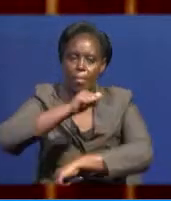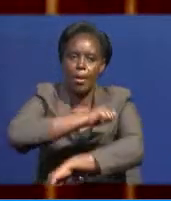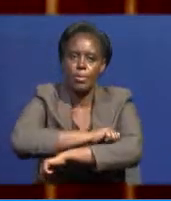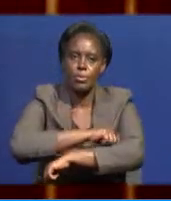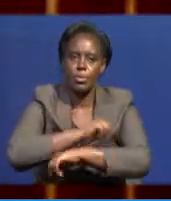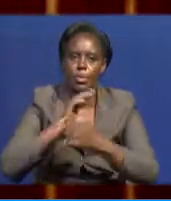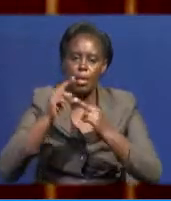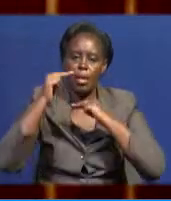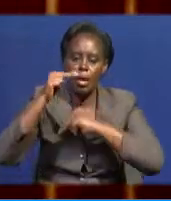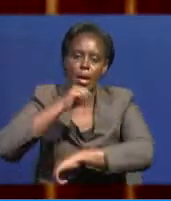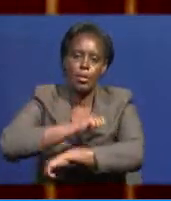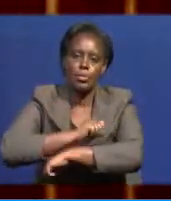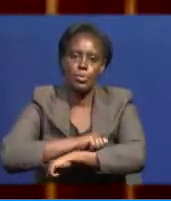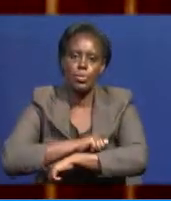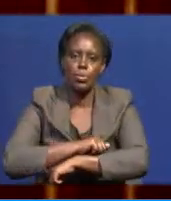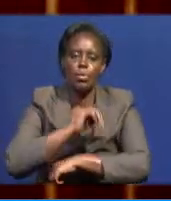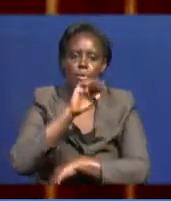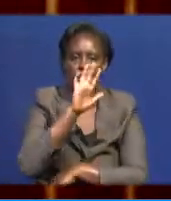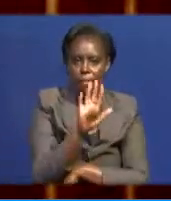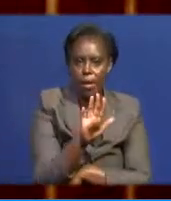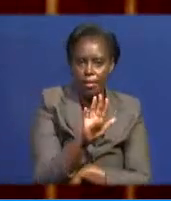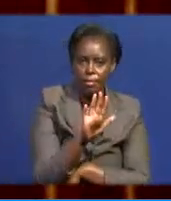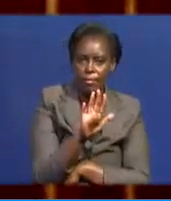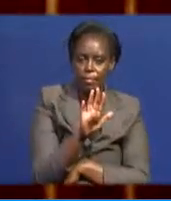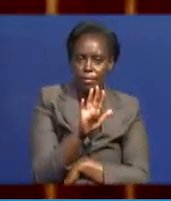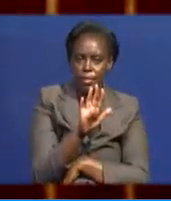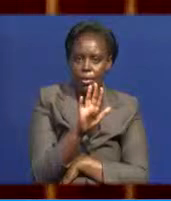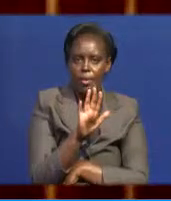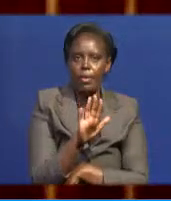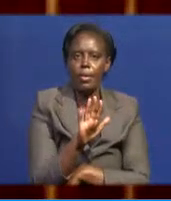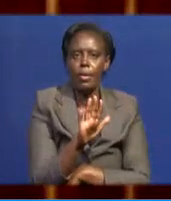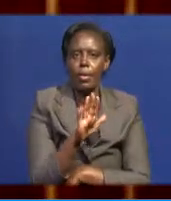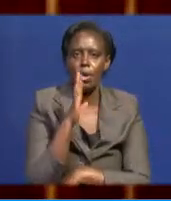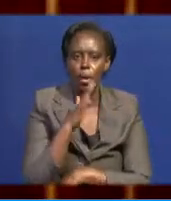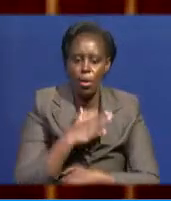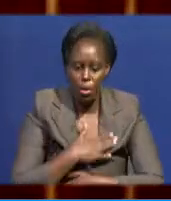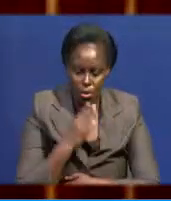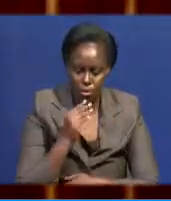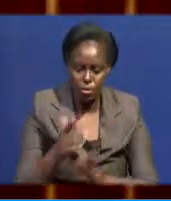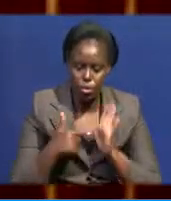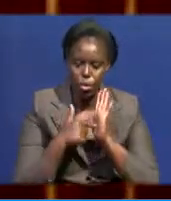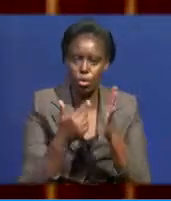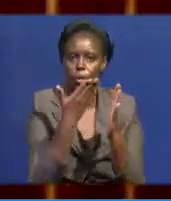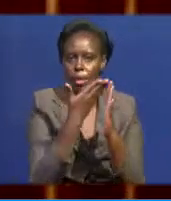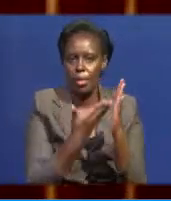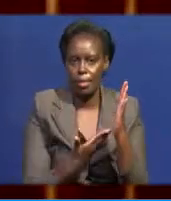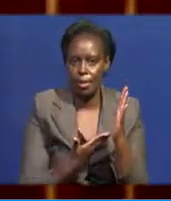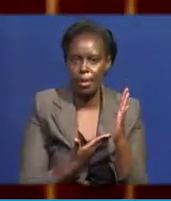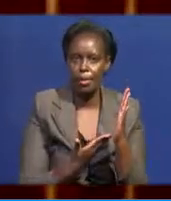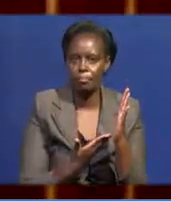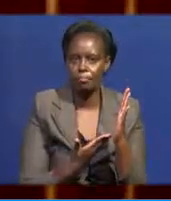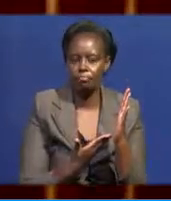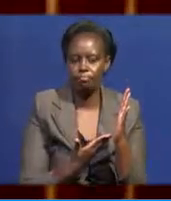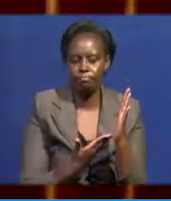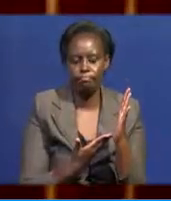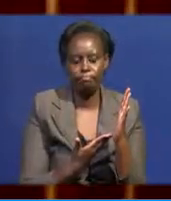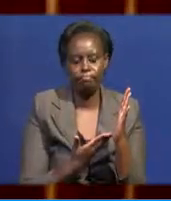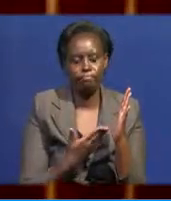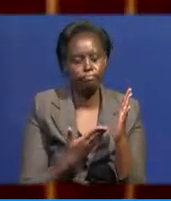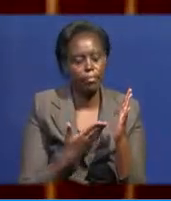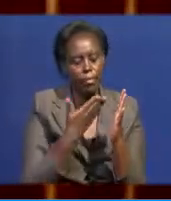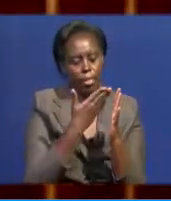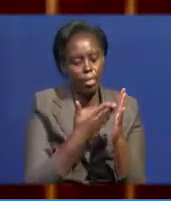then the secondary schools on page 5, Honorable Speaker, as shown there, all the way to page